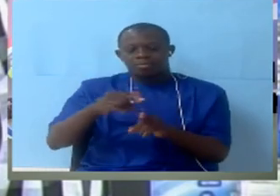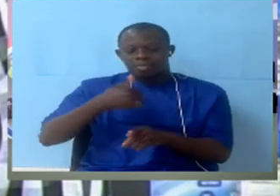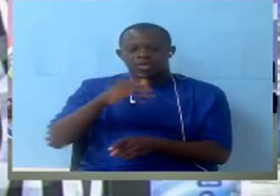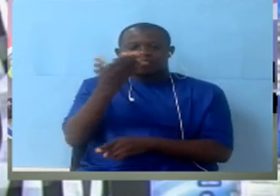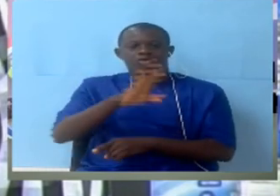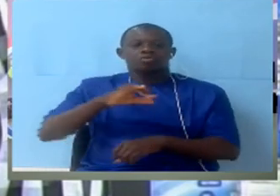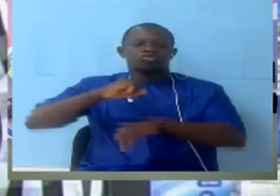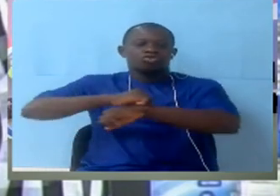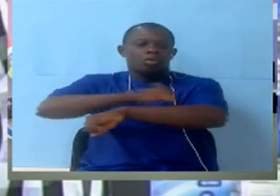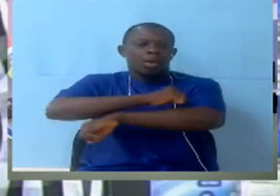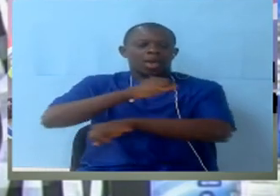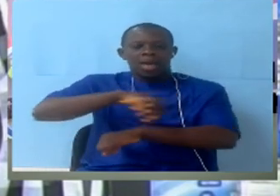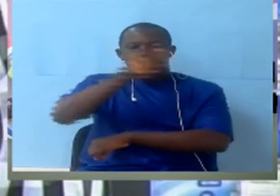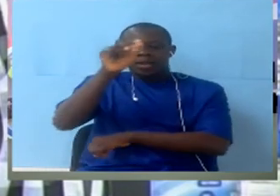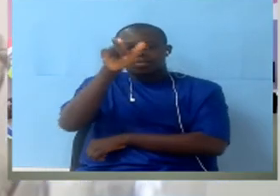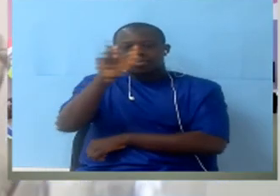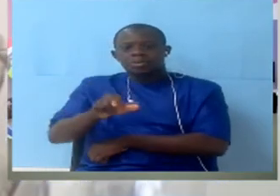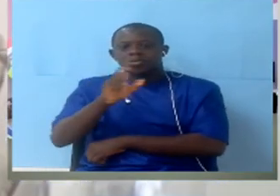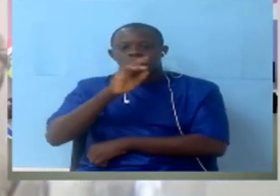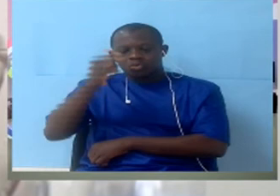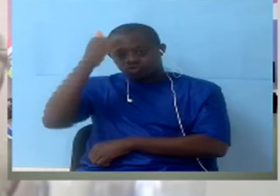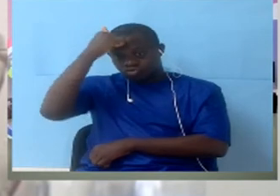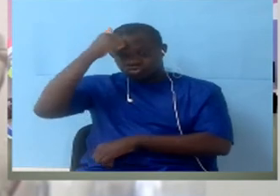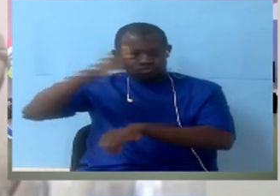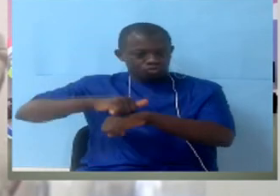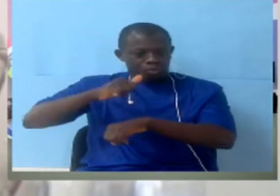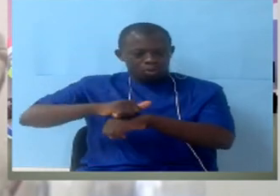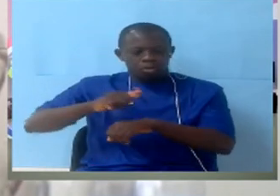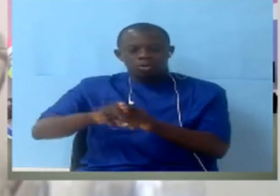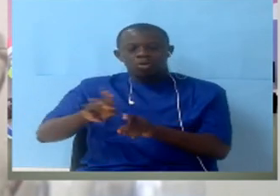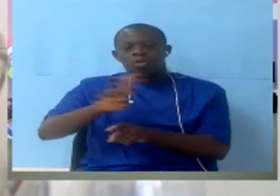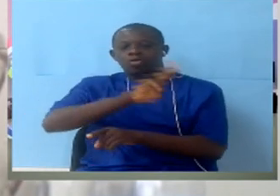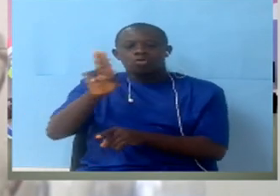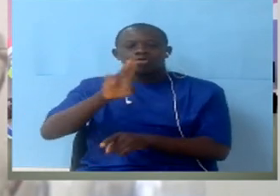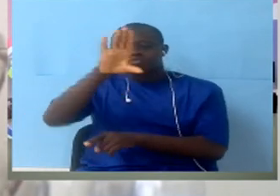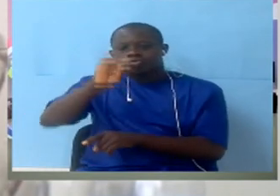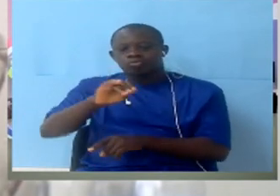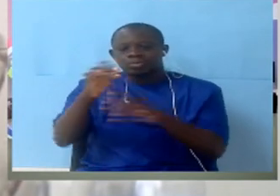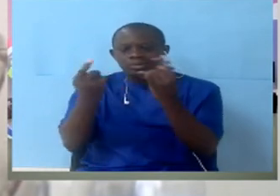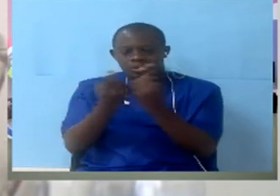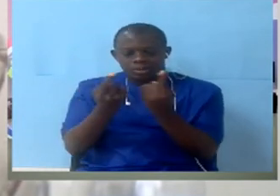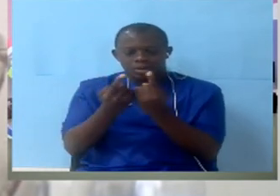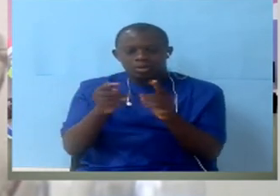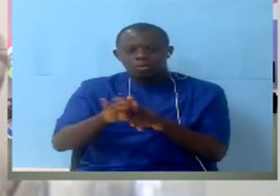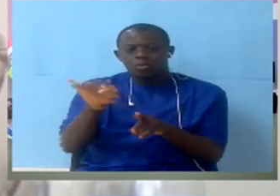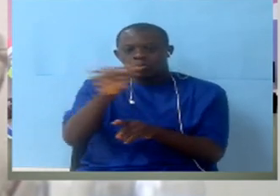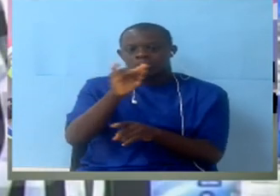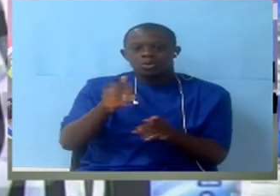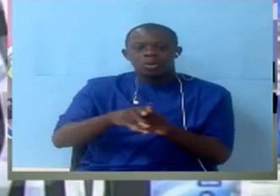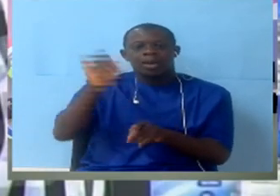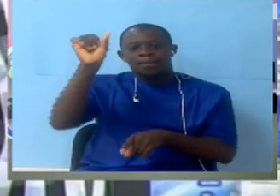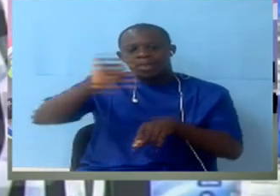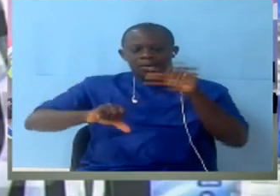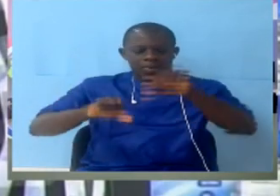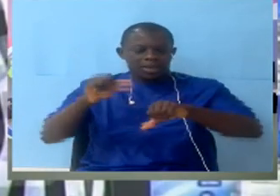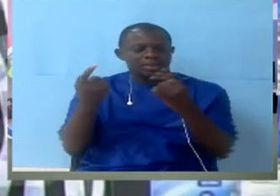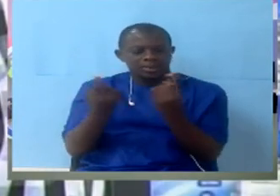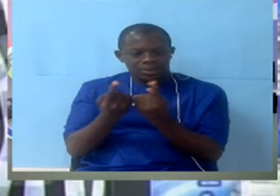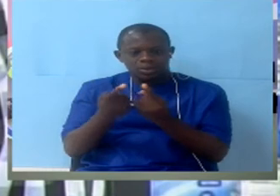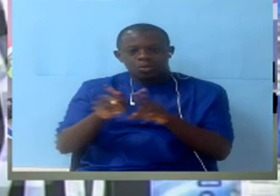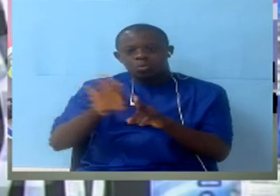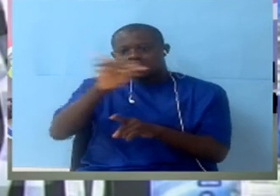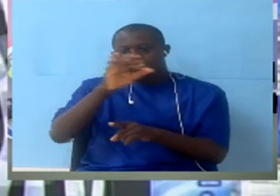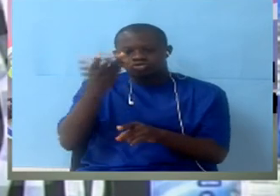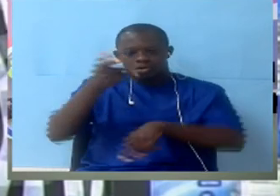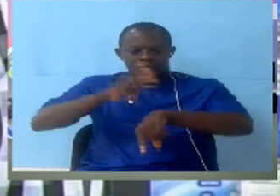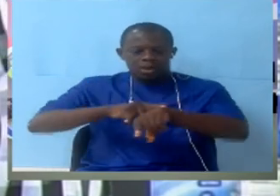am from Jara and I'm somebody who is stubborn. I don't do things which are bad things which sometimes they